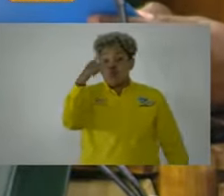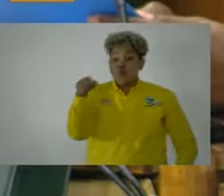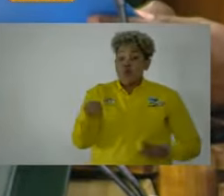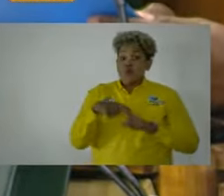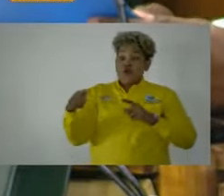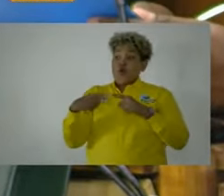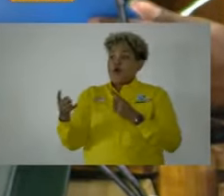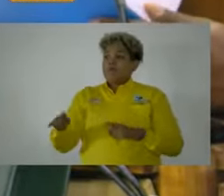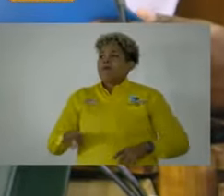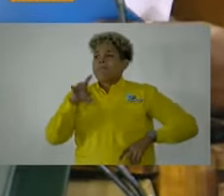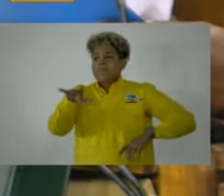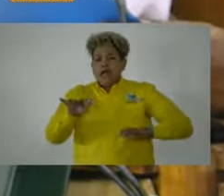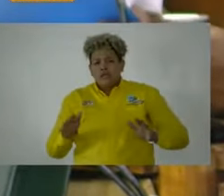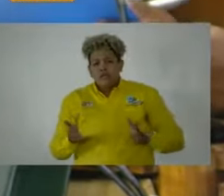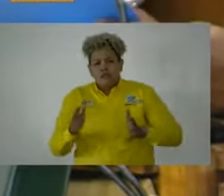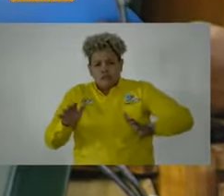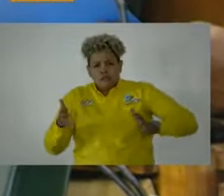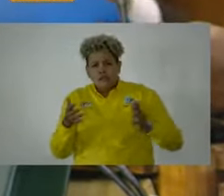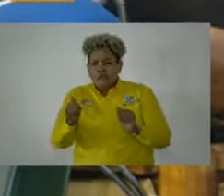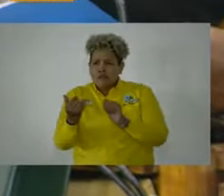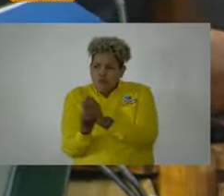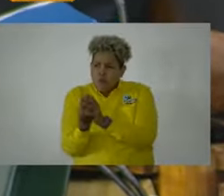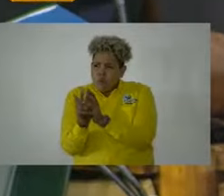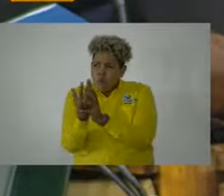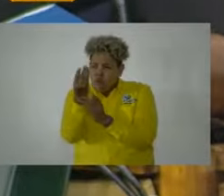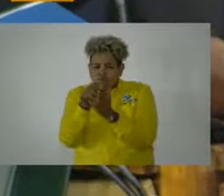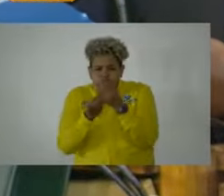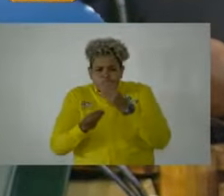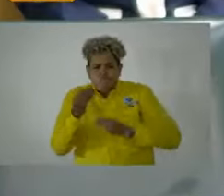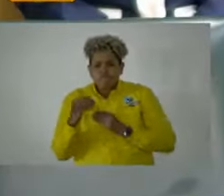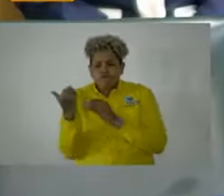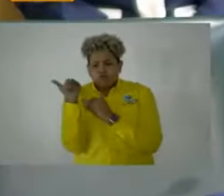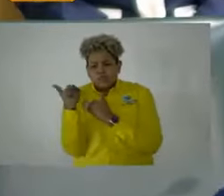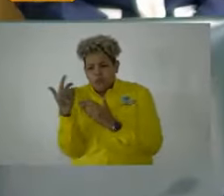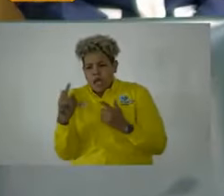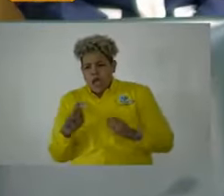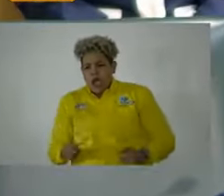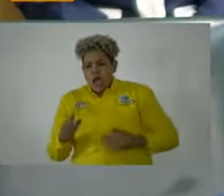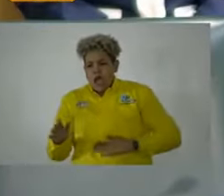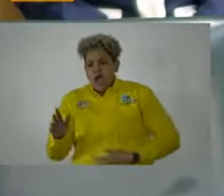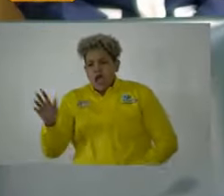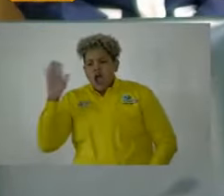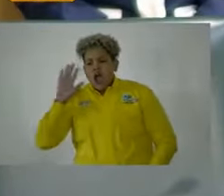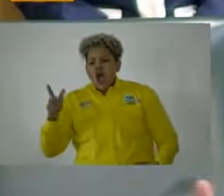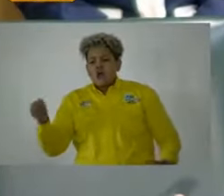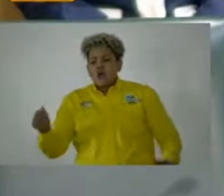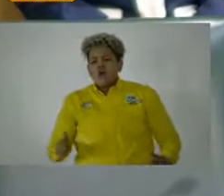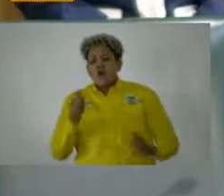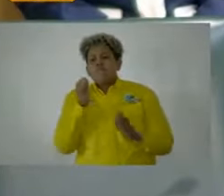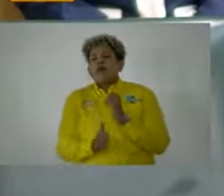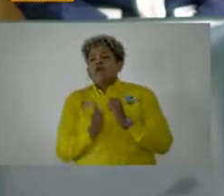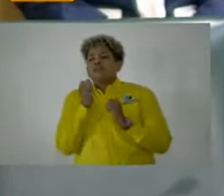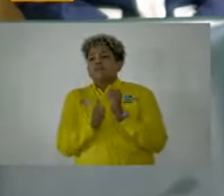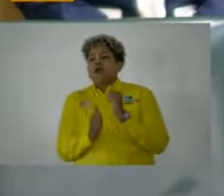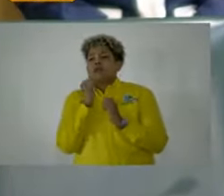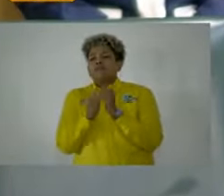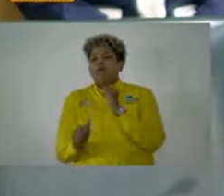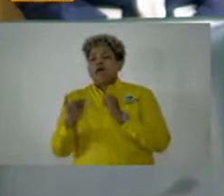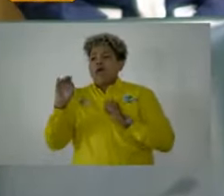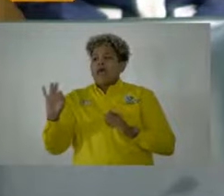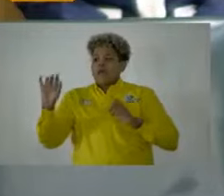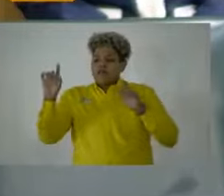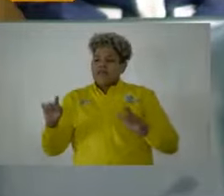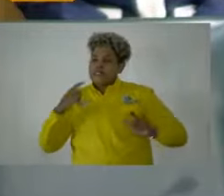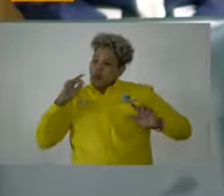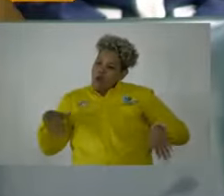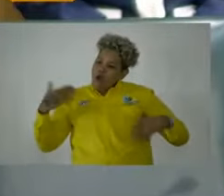were planting and nurturing that tree of fiscal responsibility. All you do is pass IMF tests, you said over